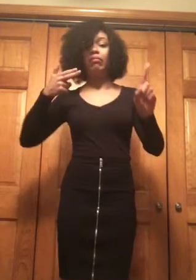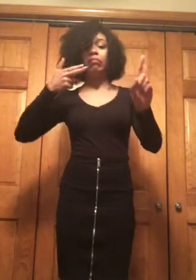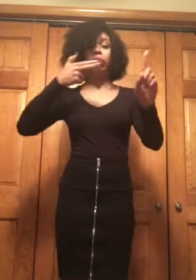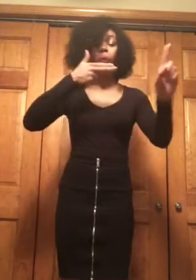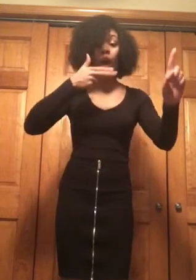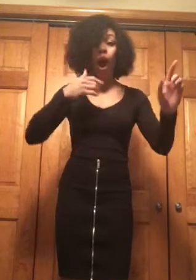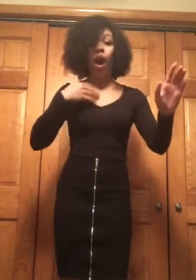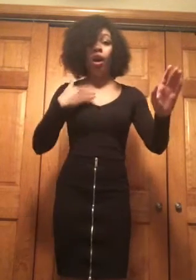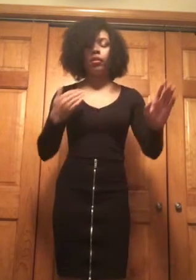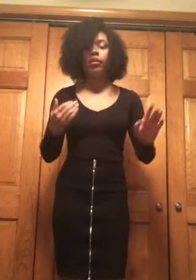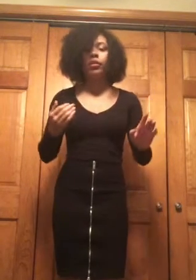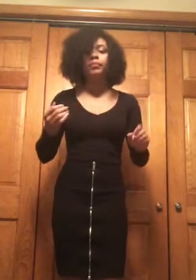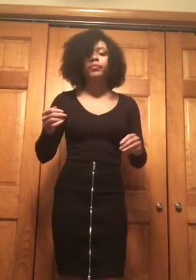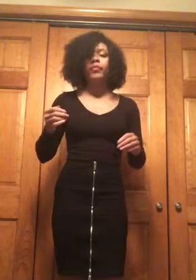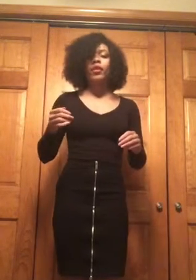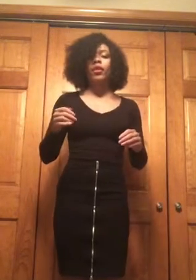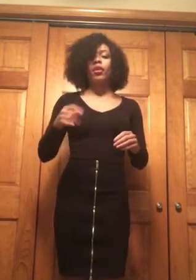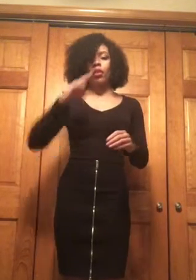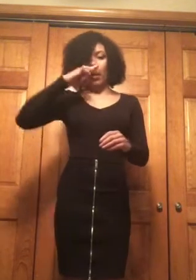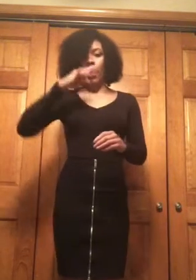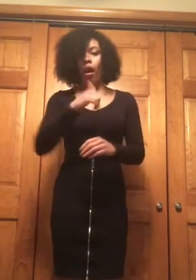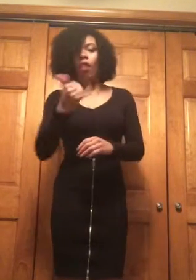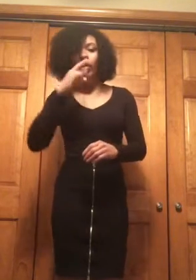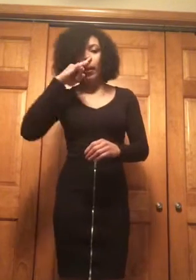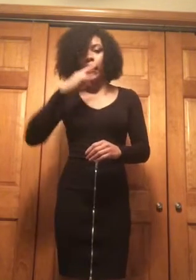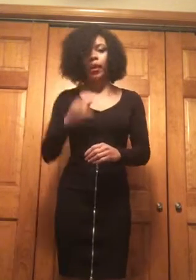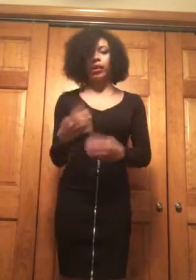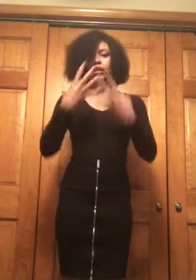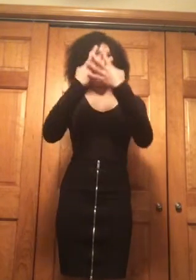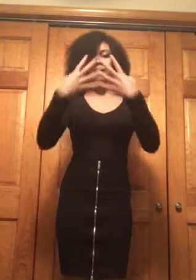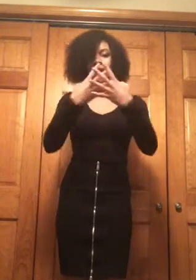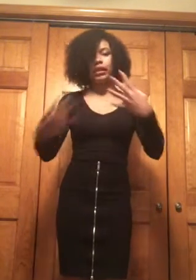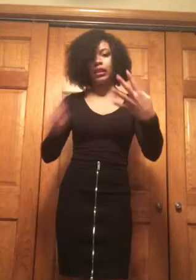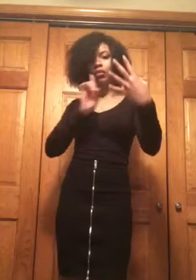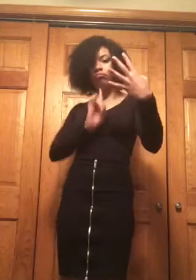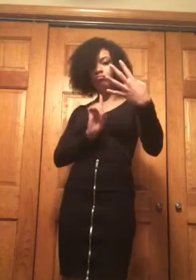And I start to freak out because I realize that I'm the only one not yet over the fence.